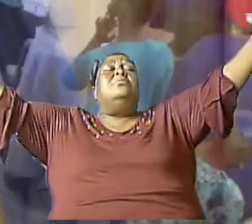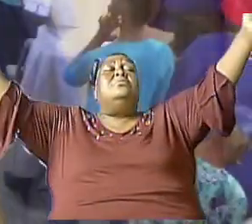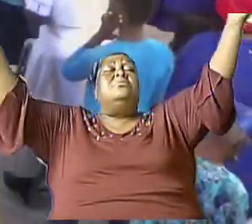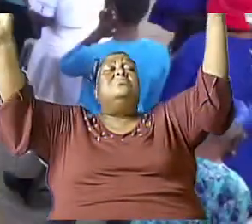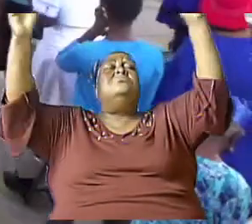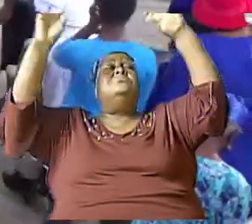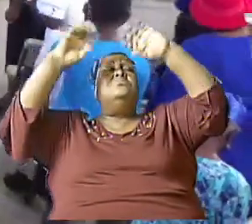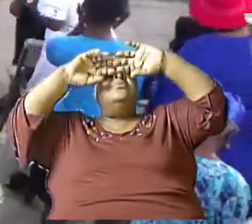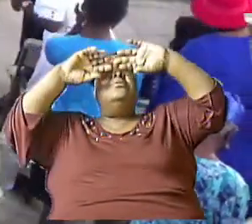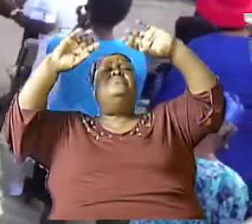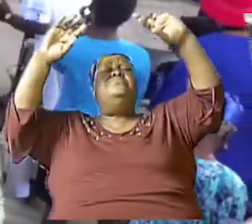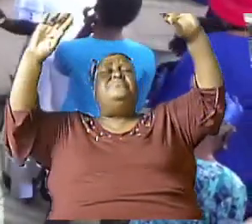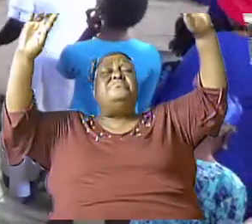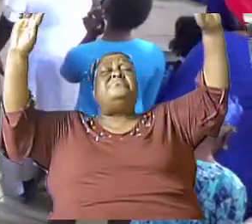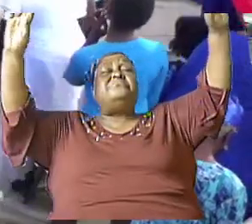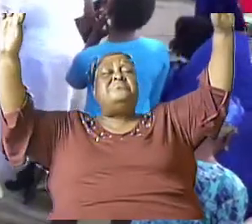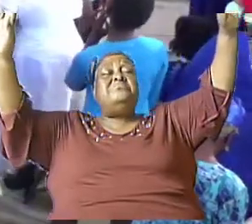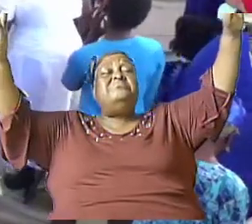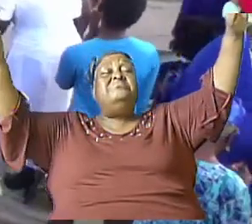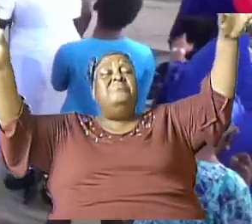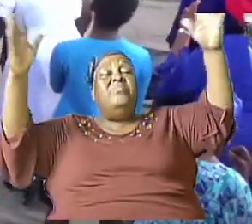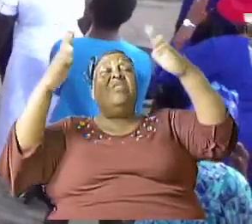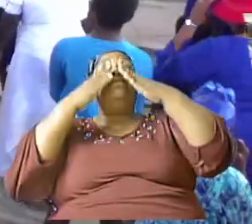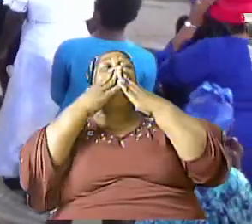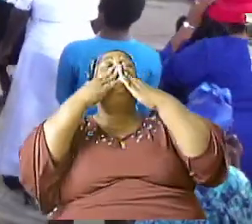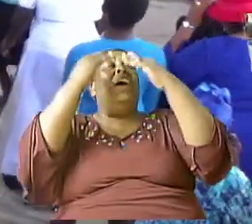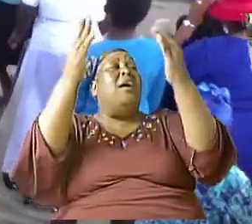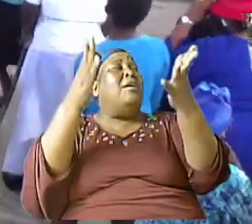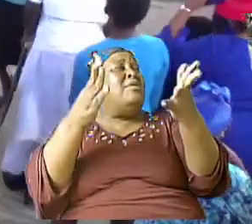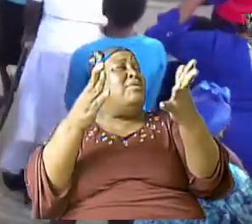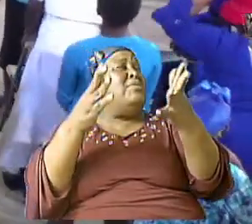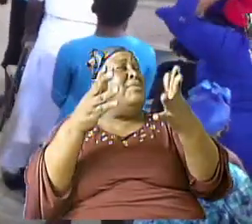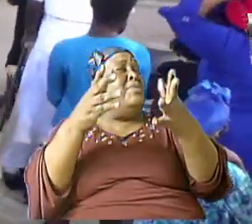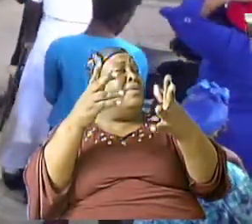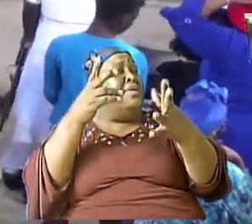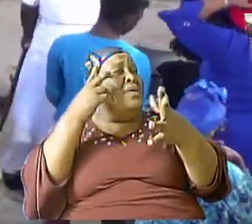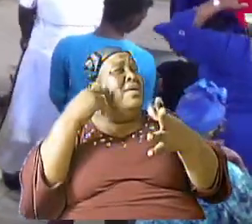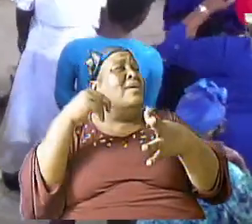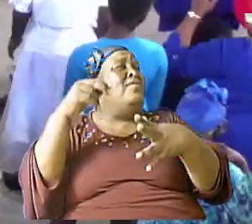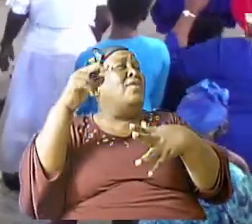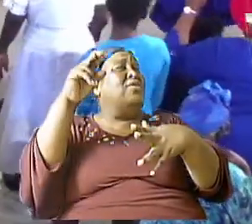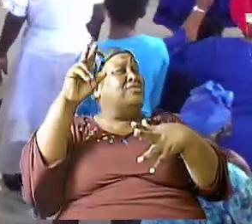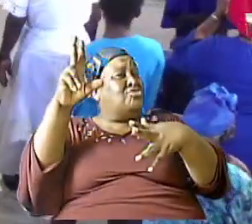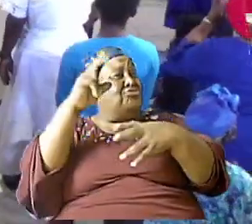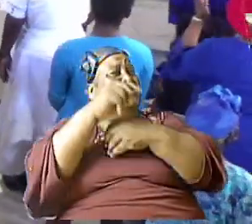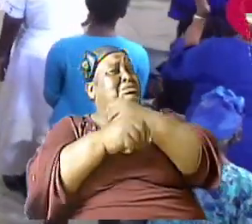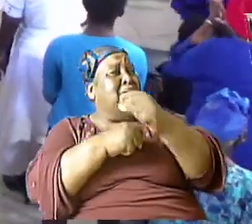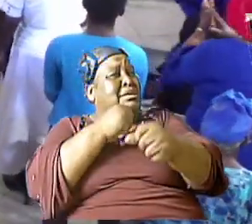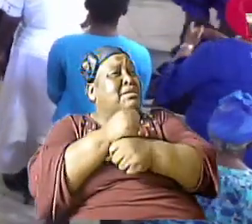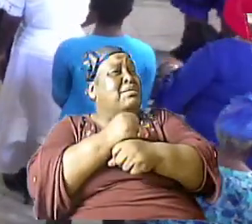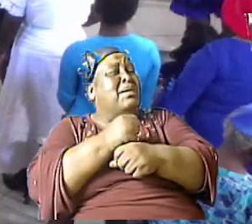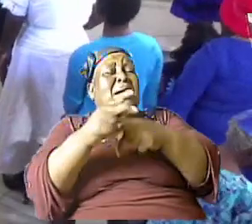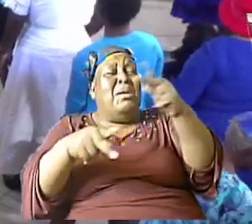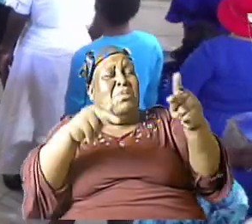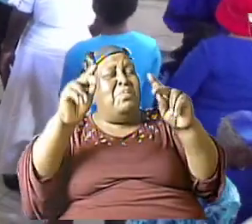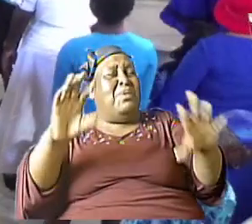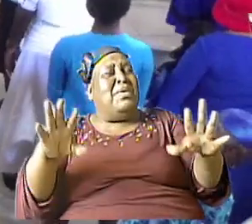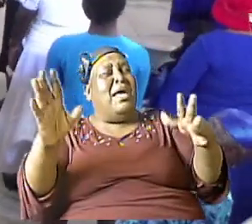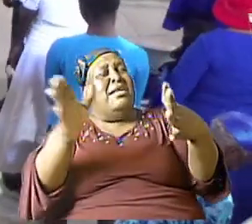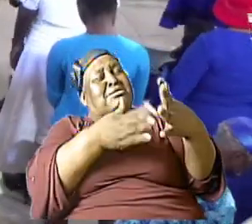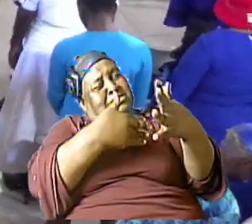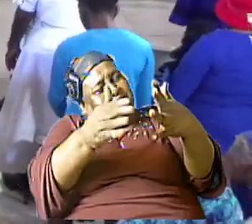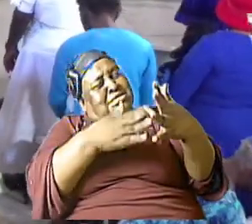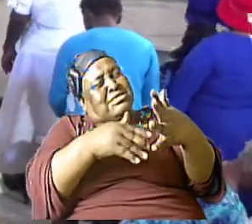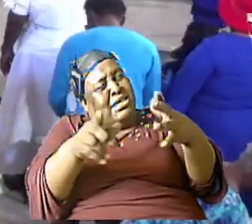What a great God. We thank Him. Can you imagine after 3 days people can stand up and sing like this? If some folks